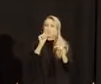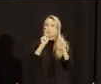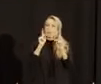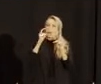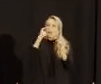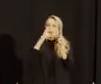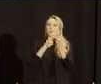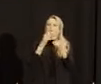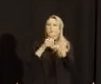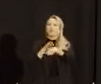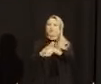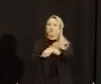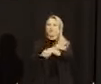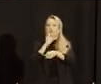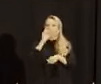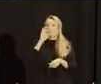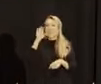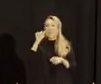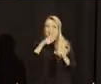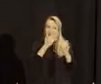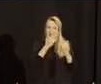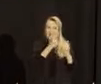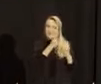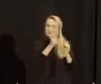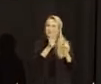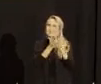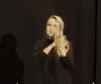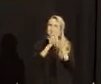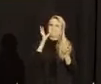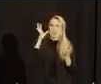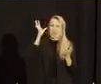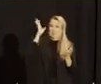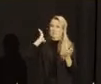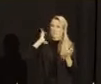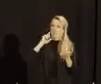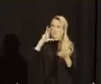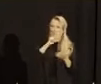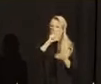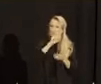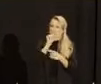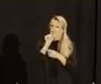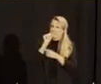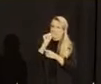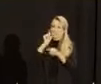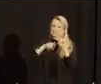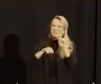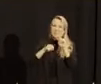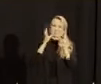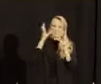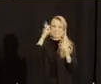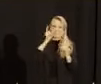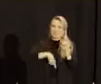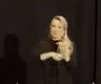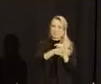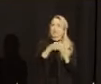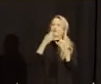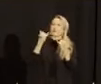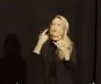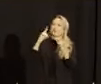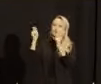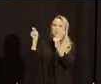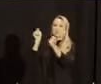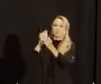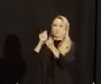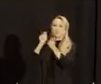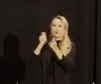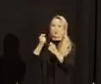and it is, I remember when I met one of our former ODEP colleagues, a woman named Jennifer Kemp,